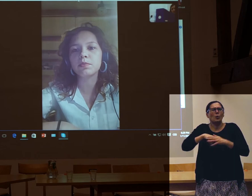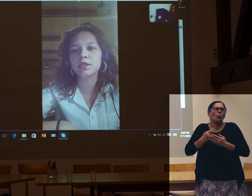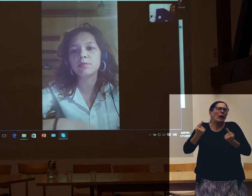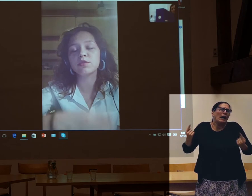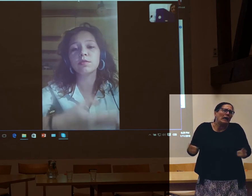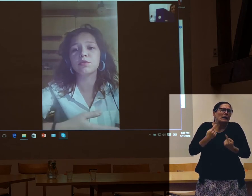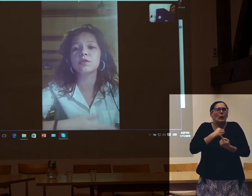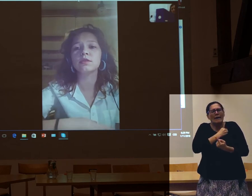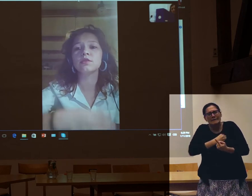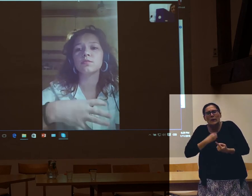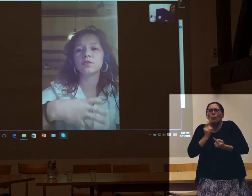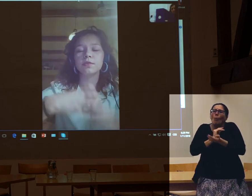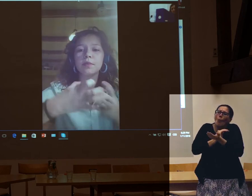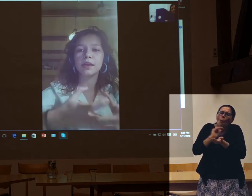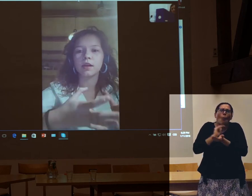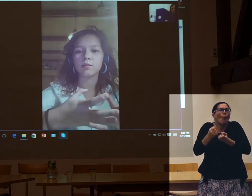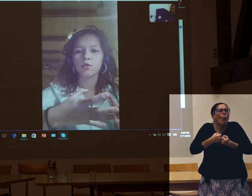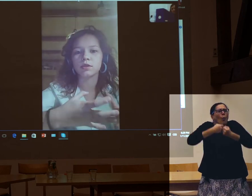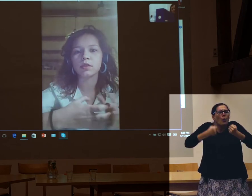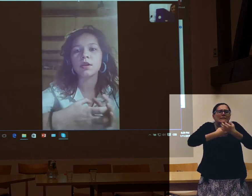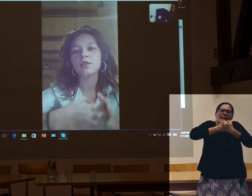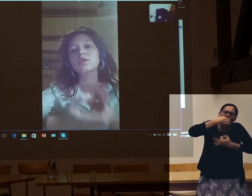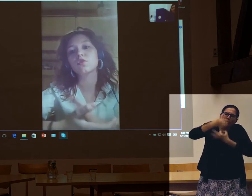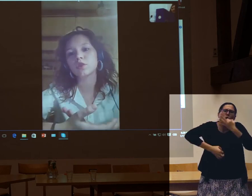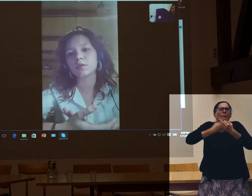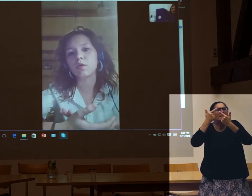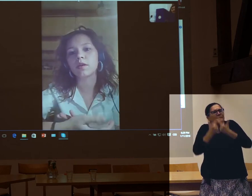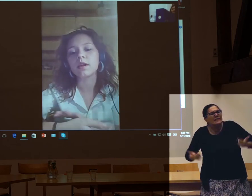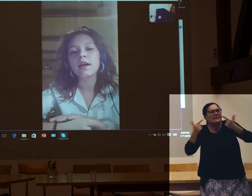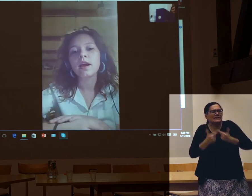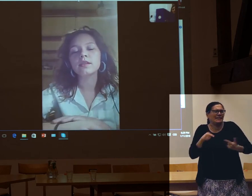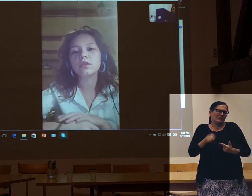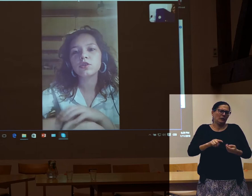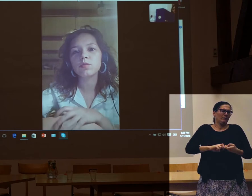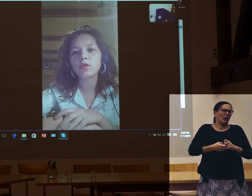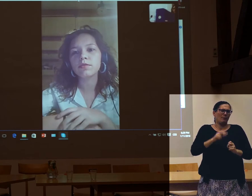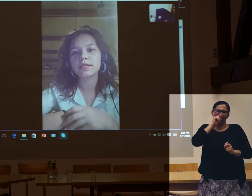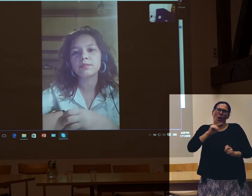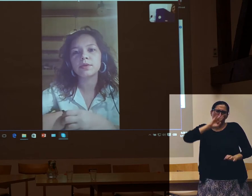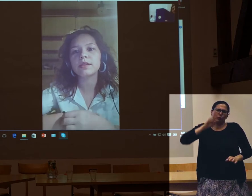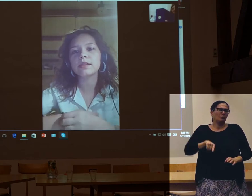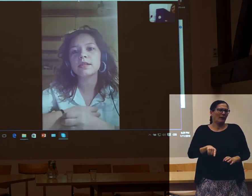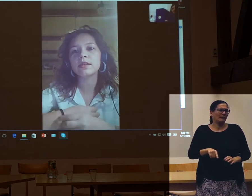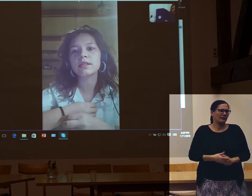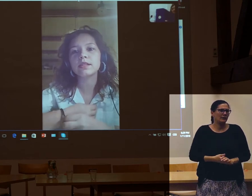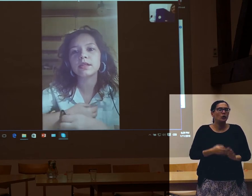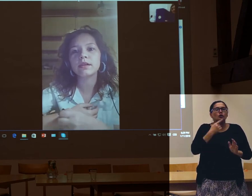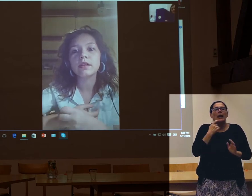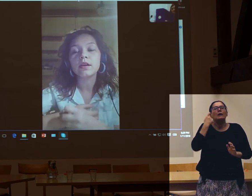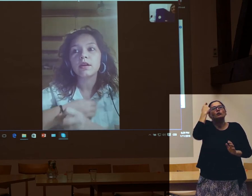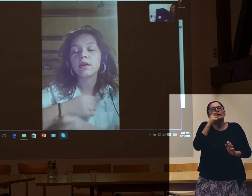of the perception of the person in terms of the medical model, not social model. And social model of disability